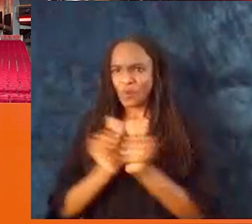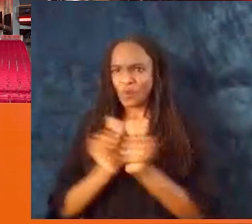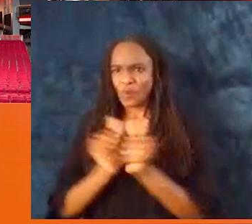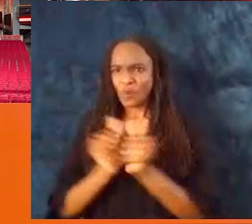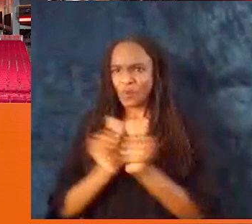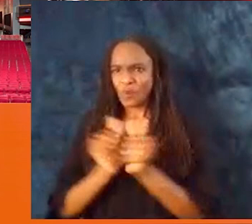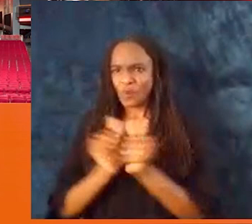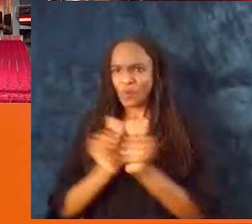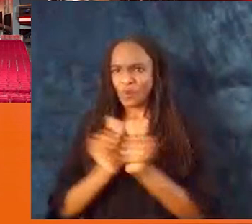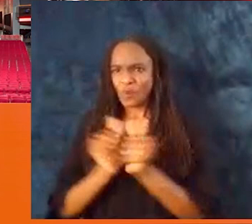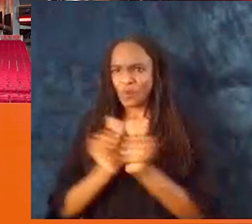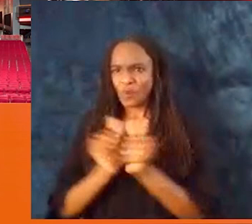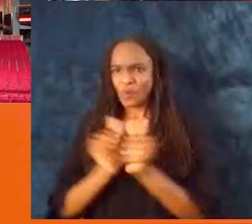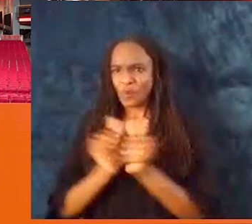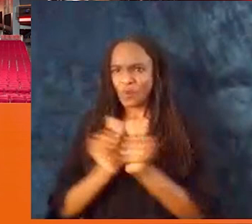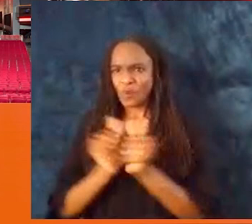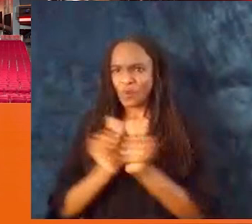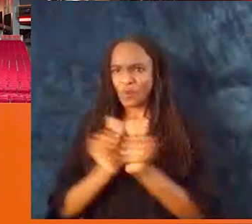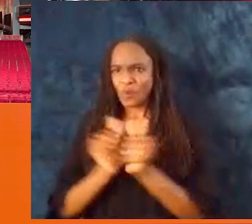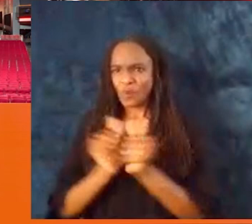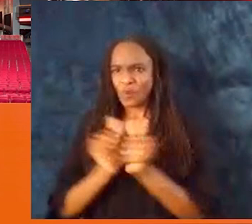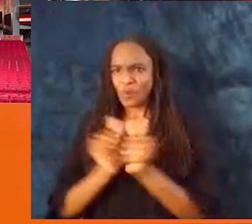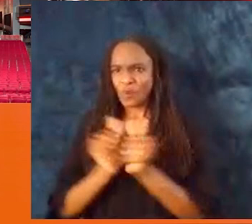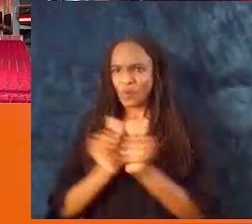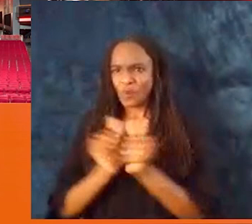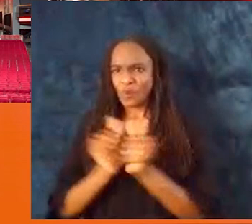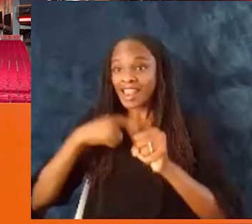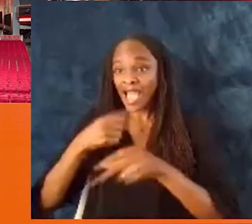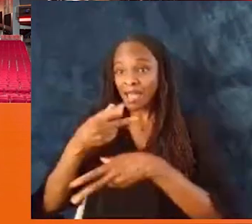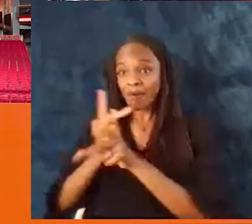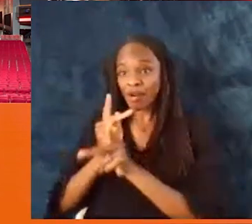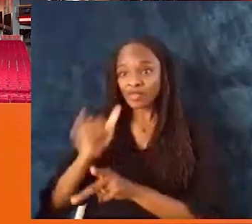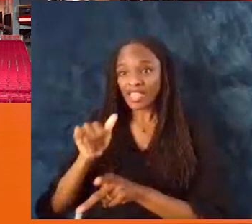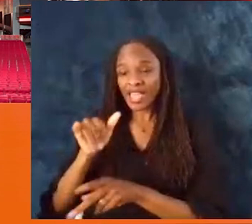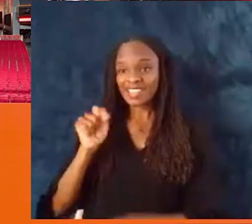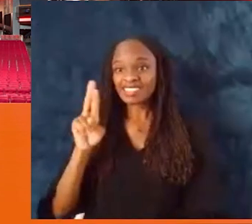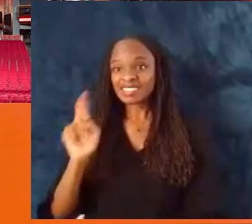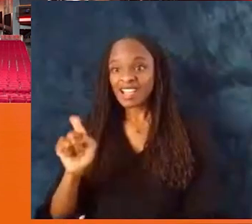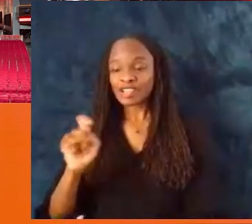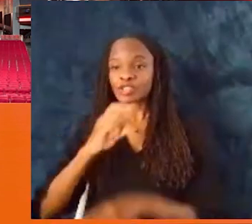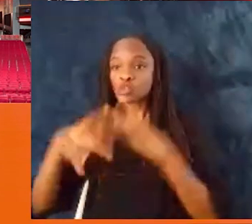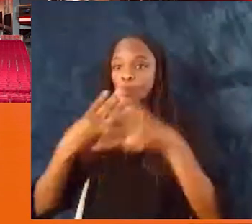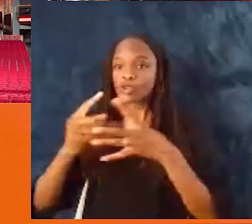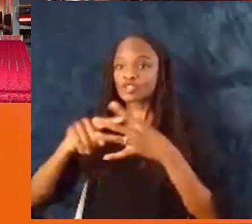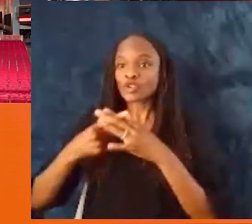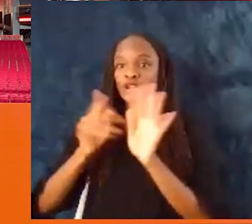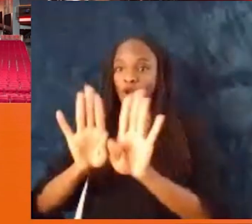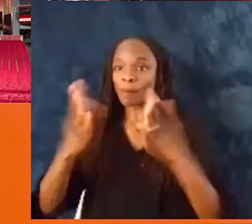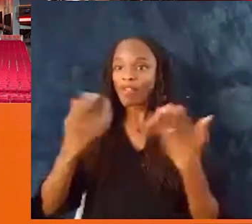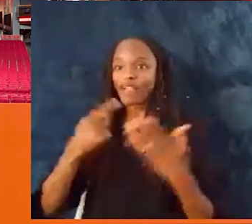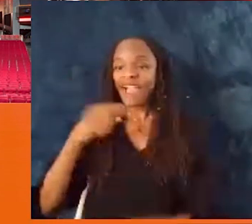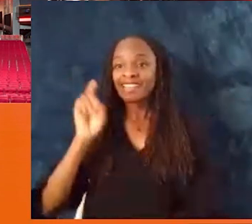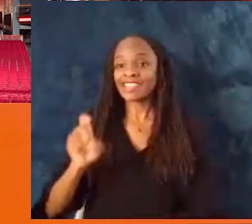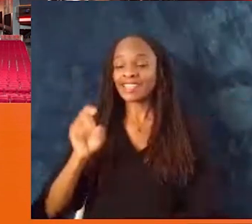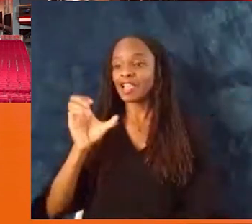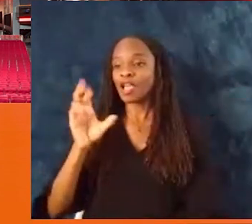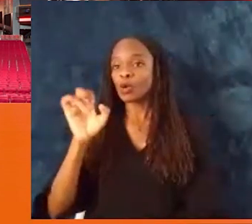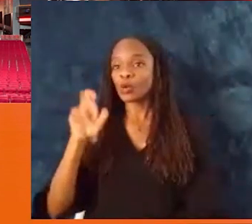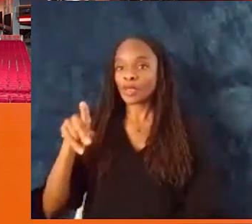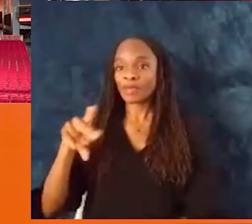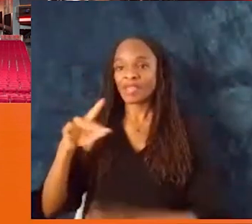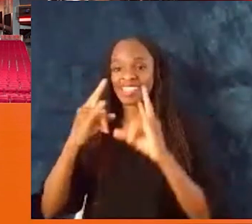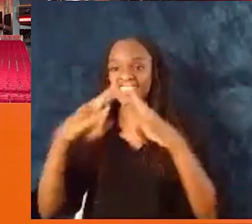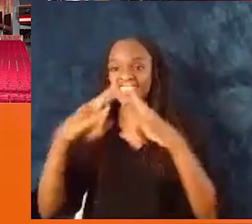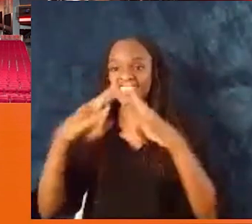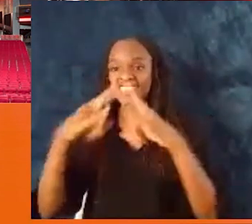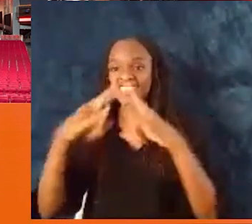Can I borrow that tuxedo, Jim? I mean, the world is starting to open up and I need some Crip Camp swag. But seriously, you and the entire Crip Camp